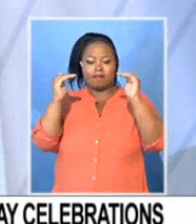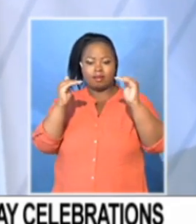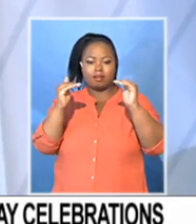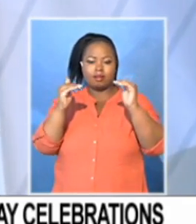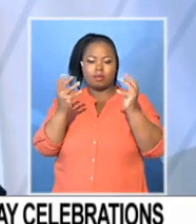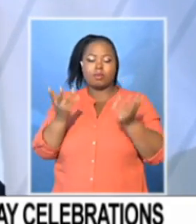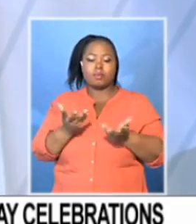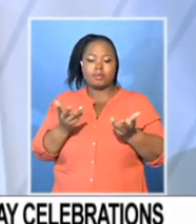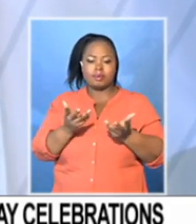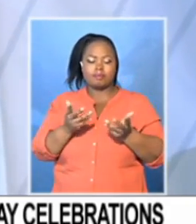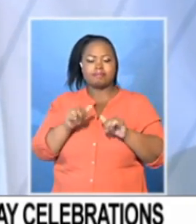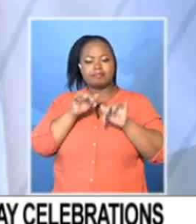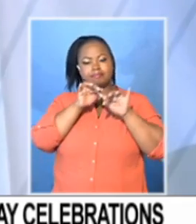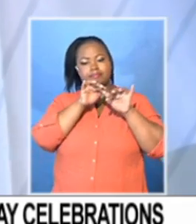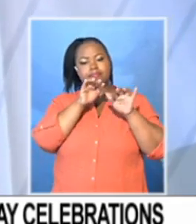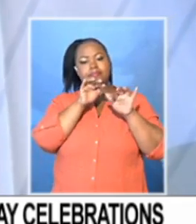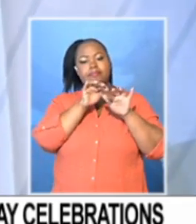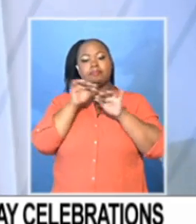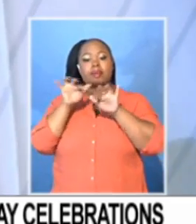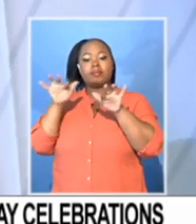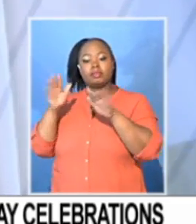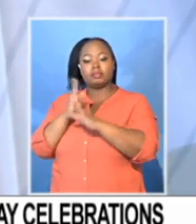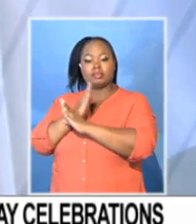of the public sector.